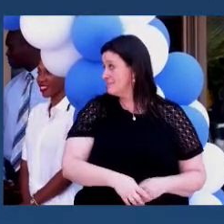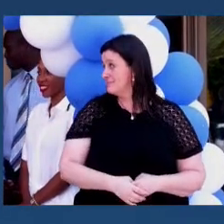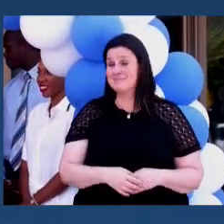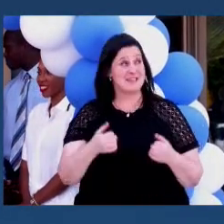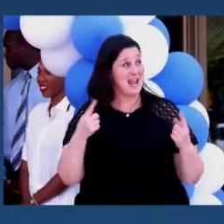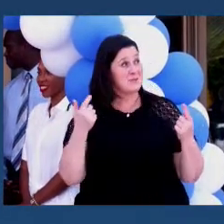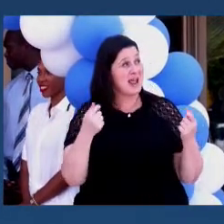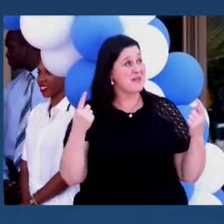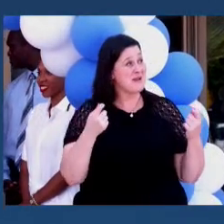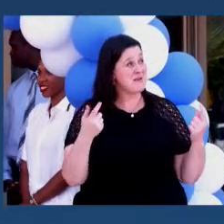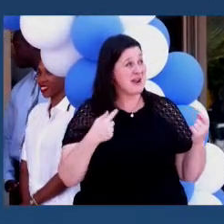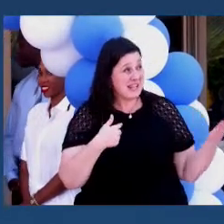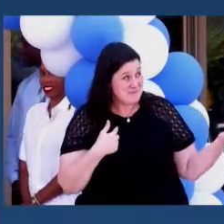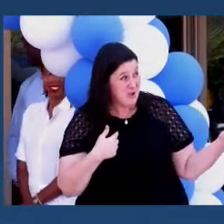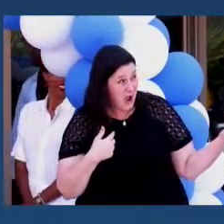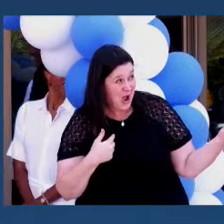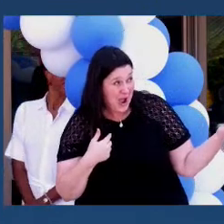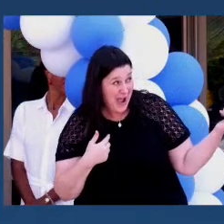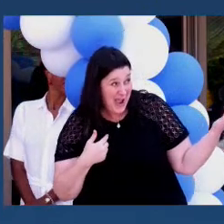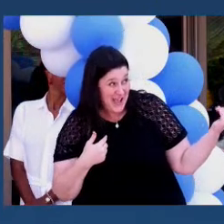Anyone? Anyone? Come on, come on.